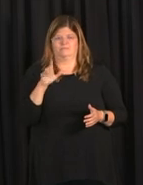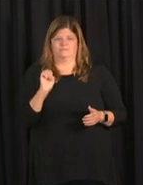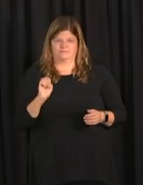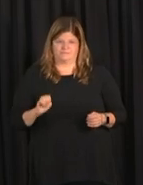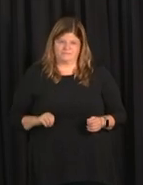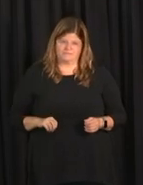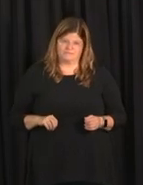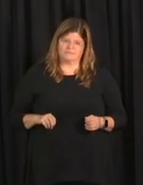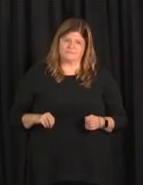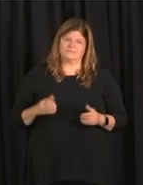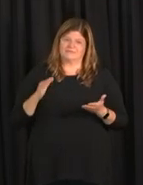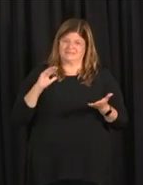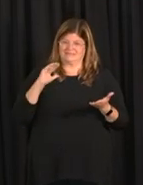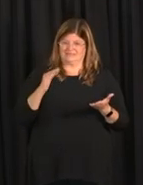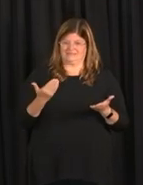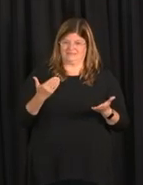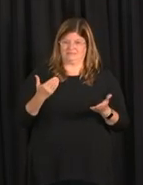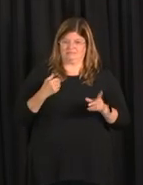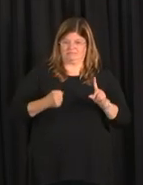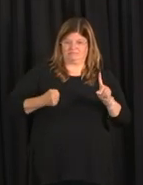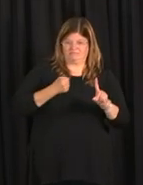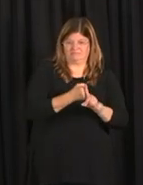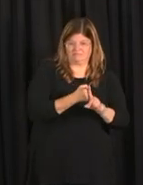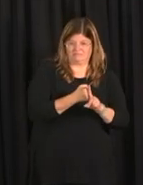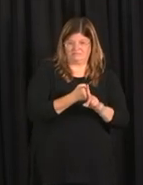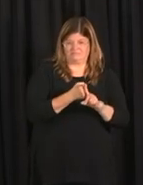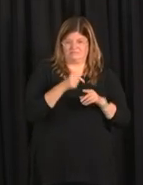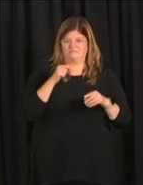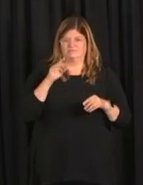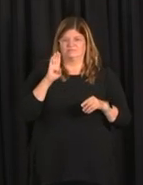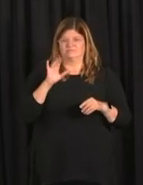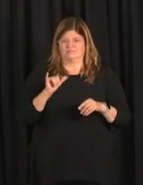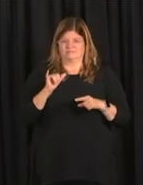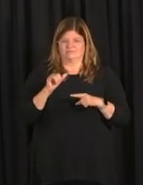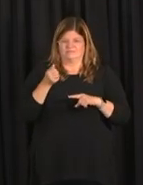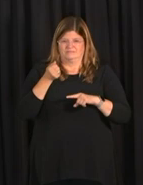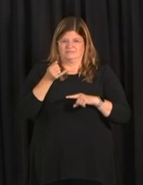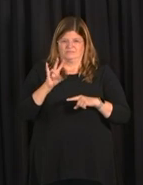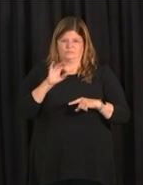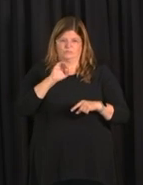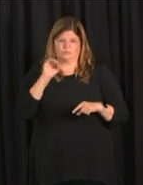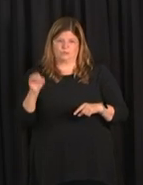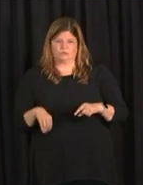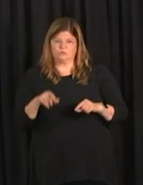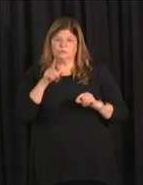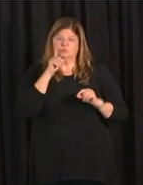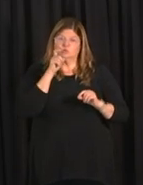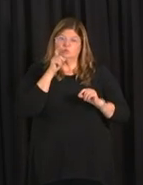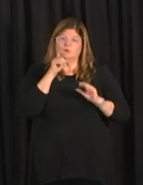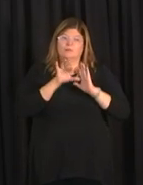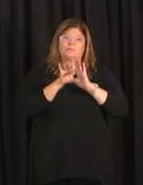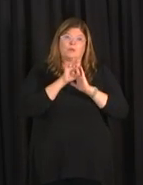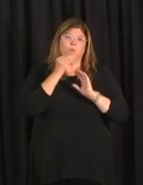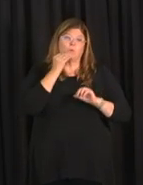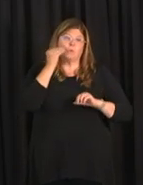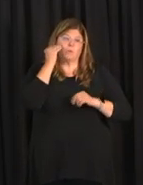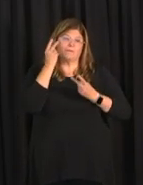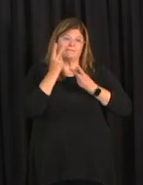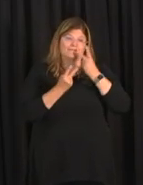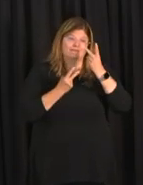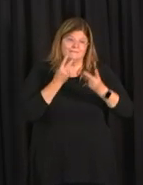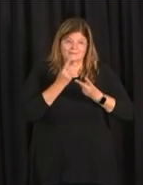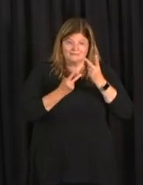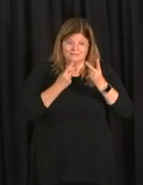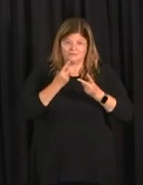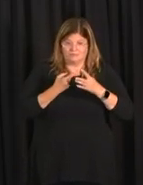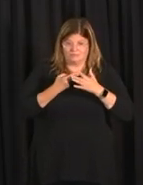Similarly, Spanish speakers represent about 17% of those who were selected for a home visit pilot, and